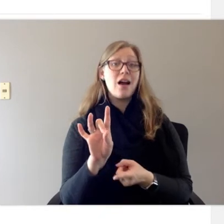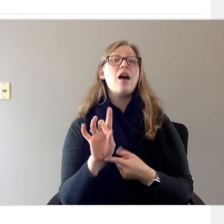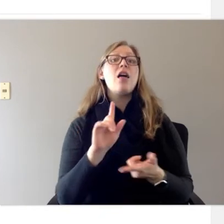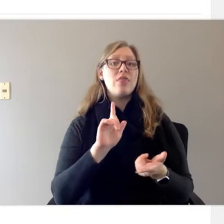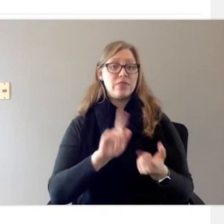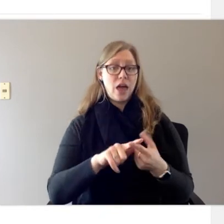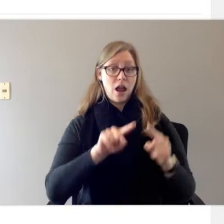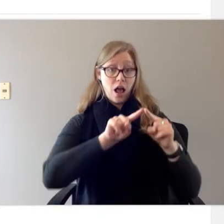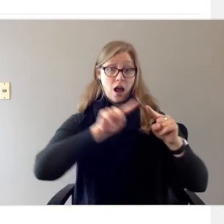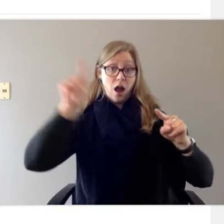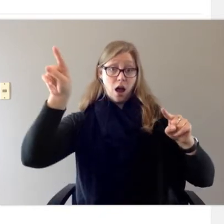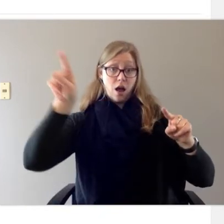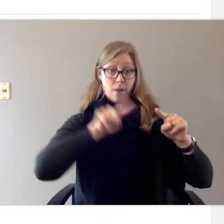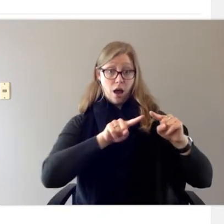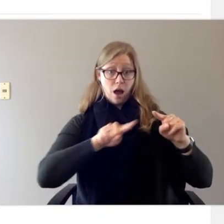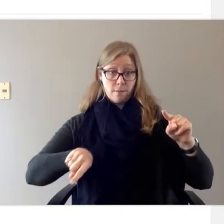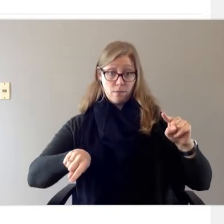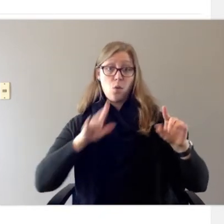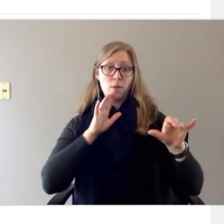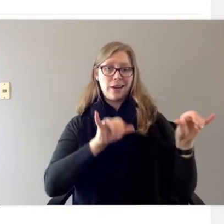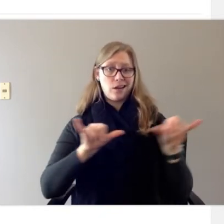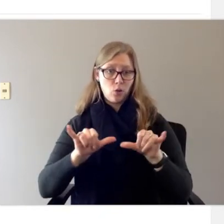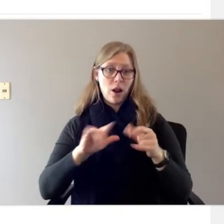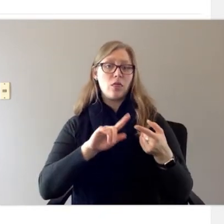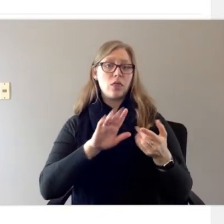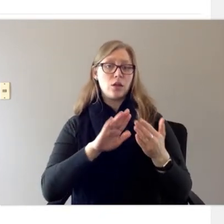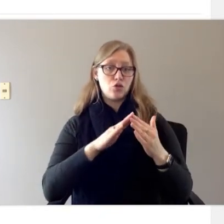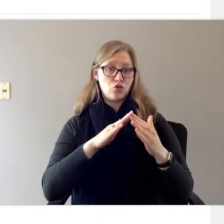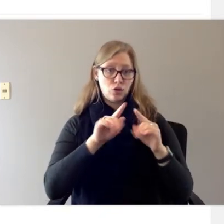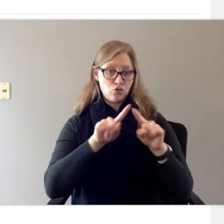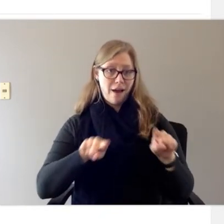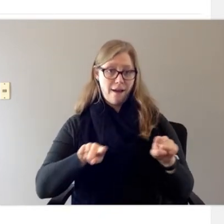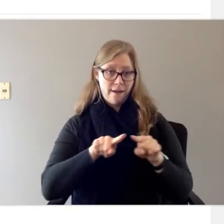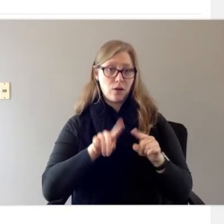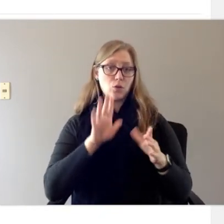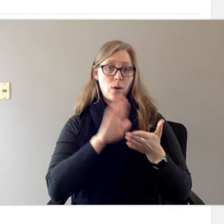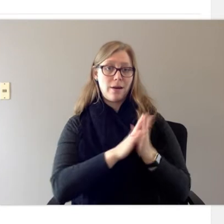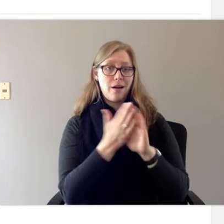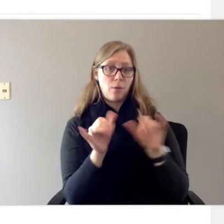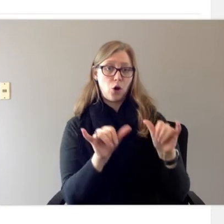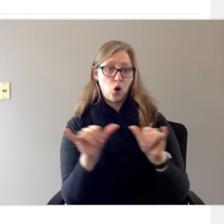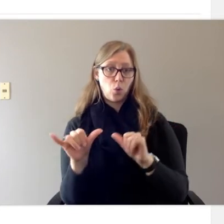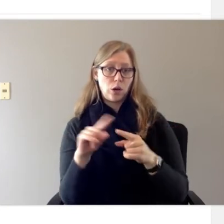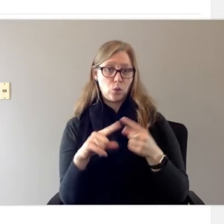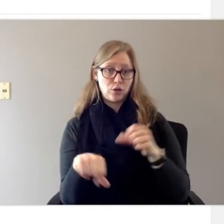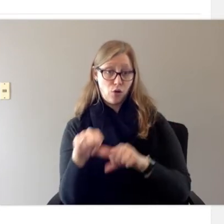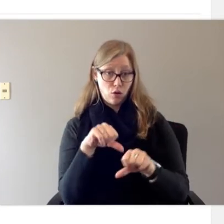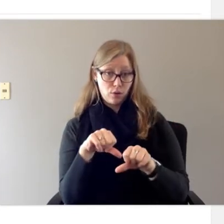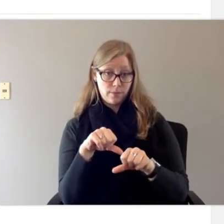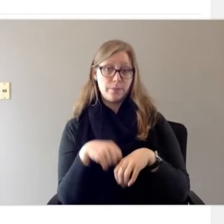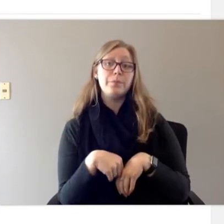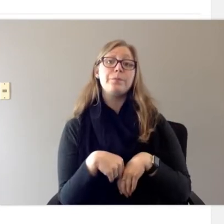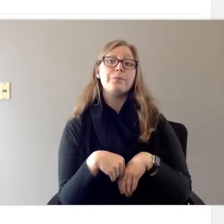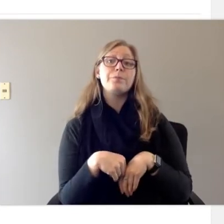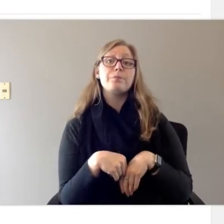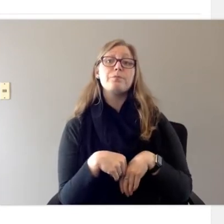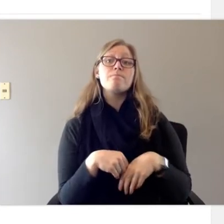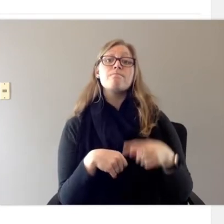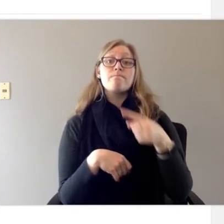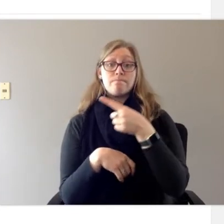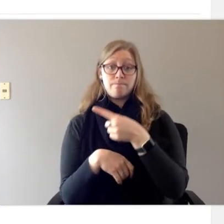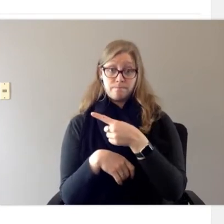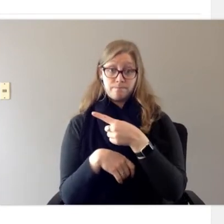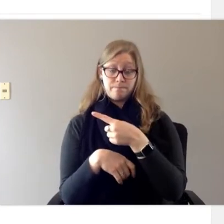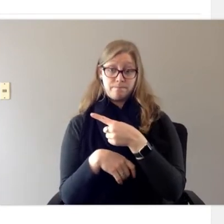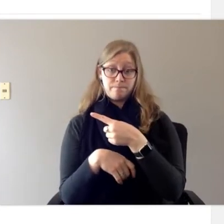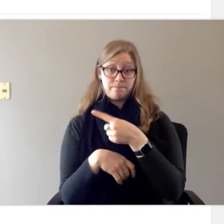congruent triangles. All right, in problem 6, we can see that we have a triangle, a pair of triangles, where